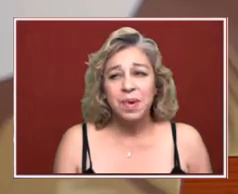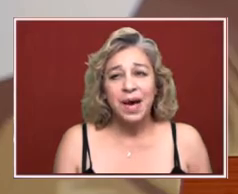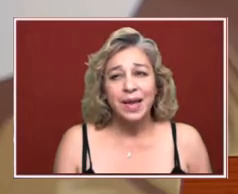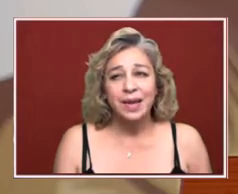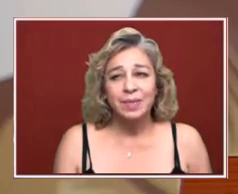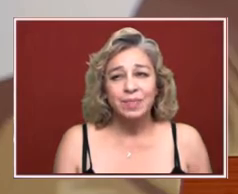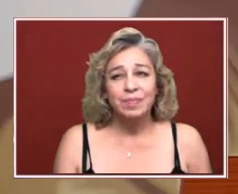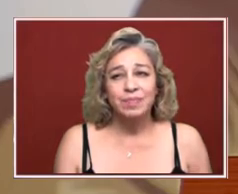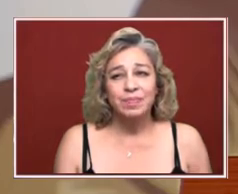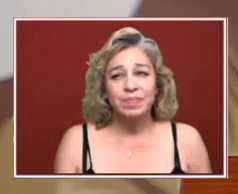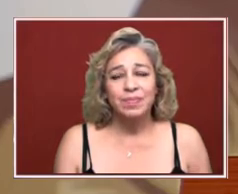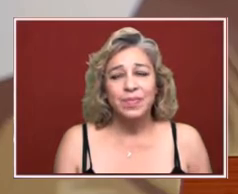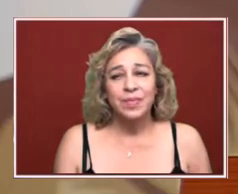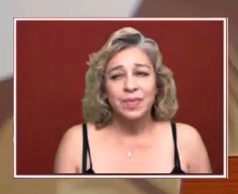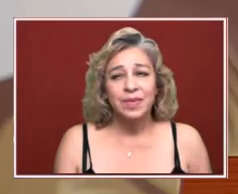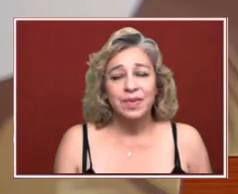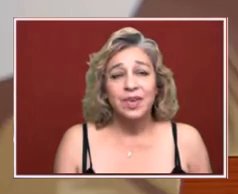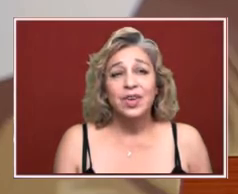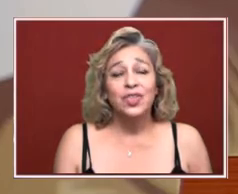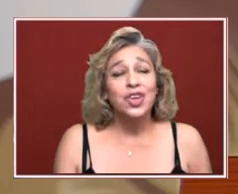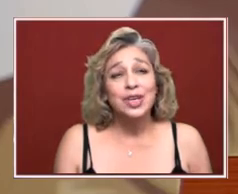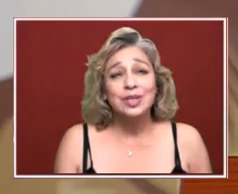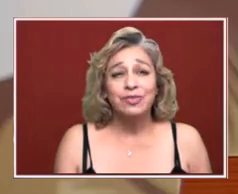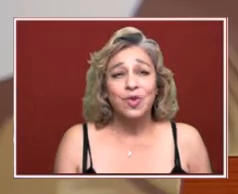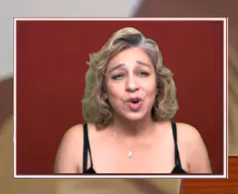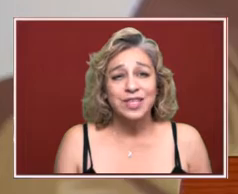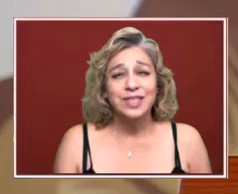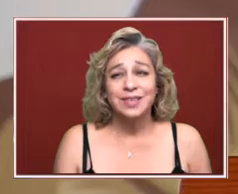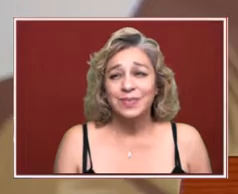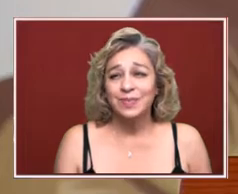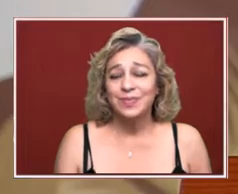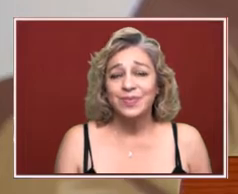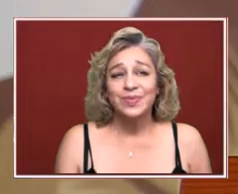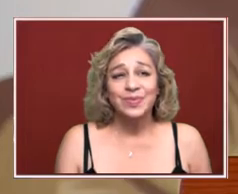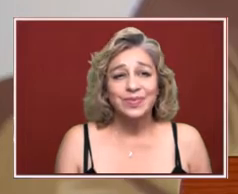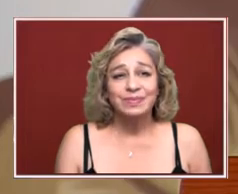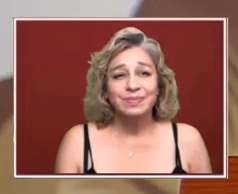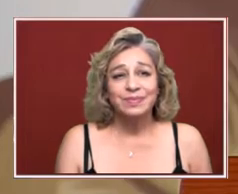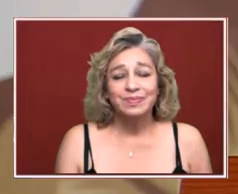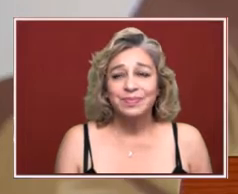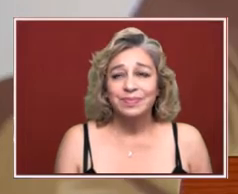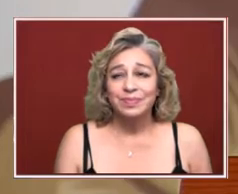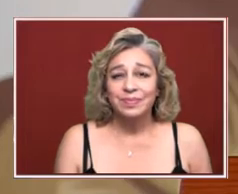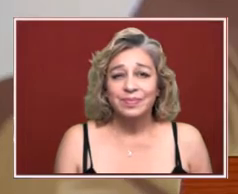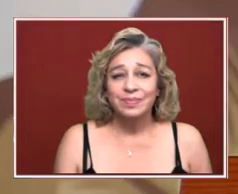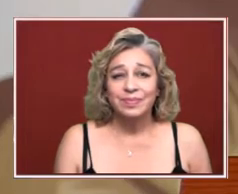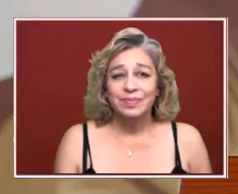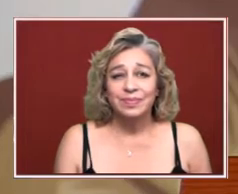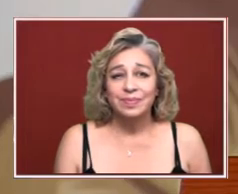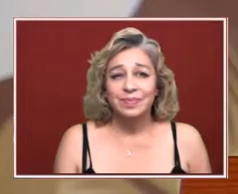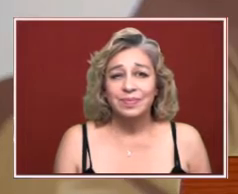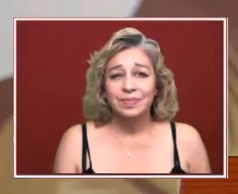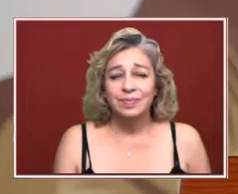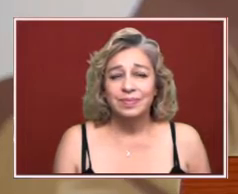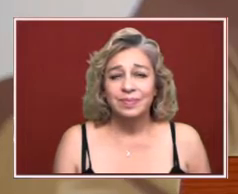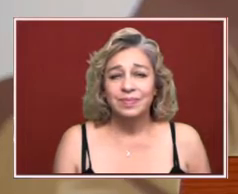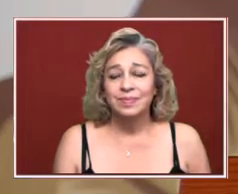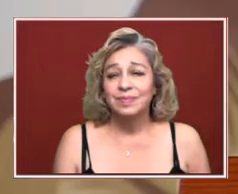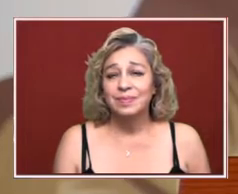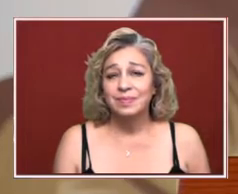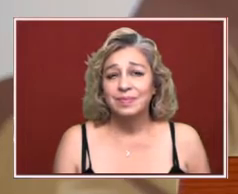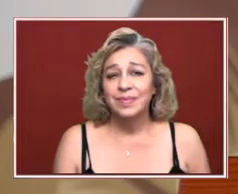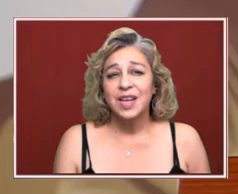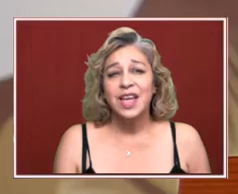simply by. Solo con el uso de la fuerza. The use of force. No se puede enfrentar la violencia con